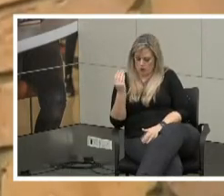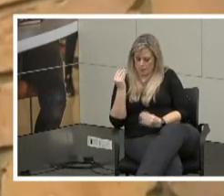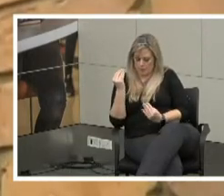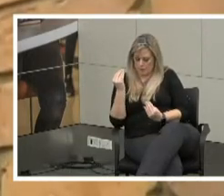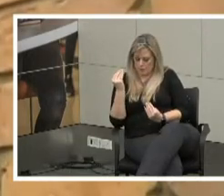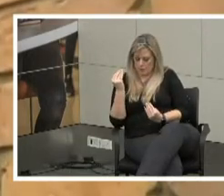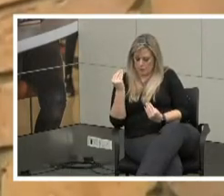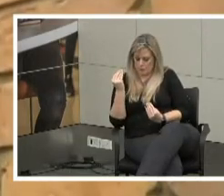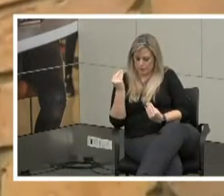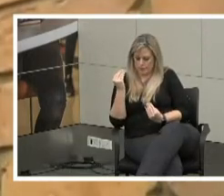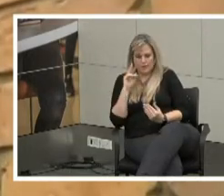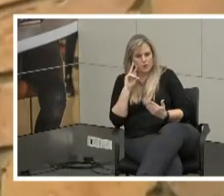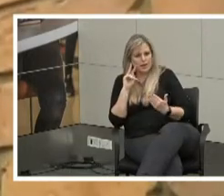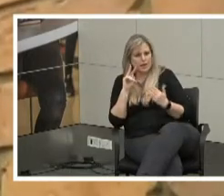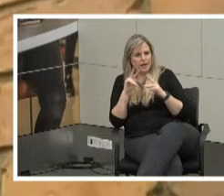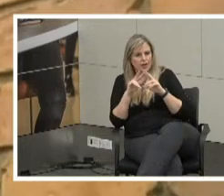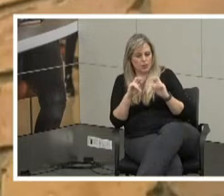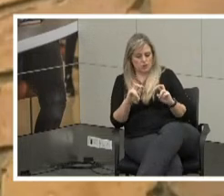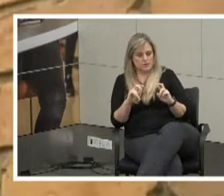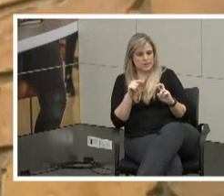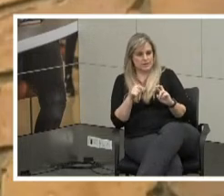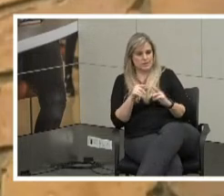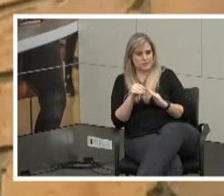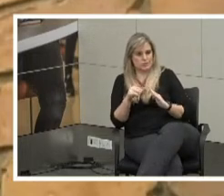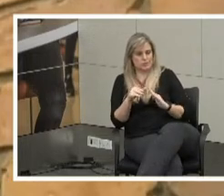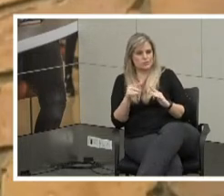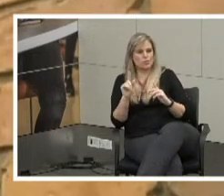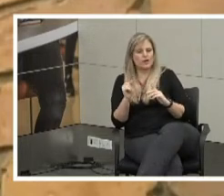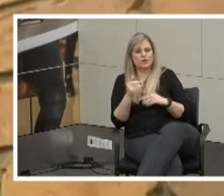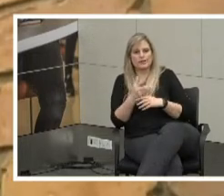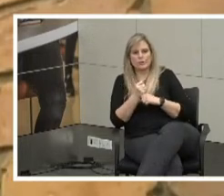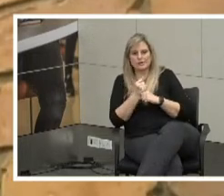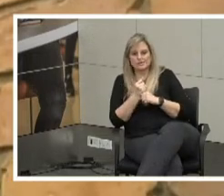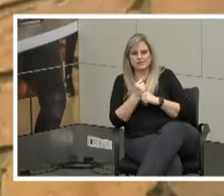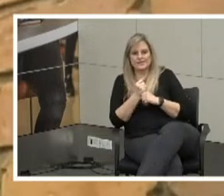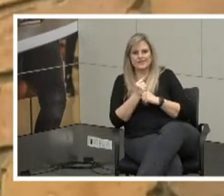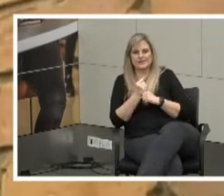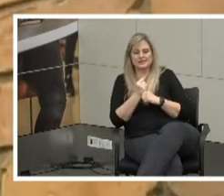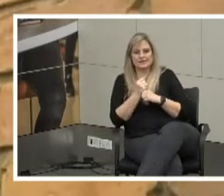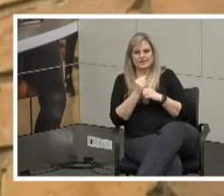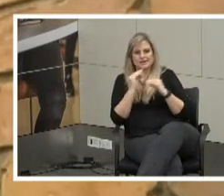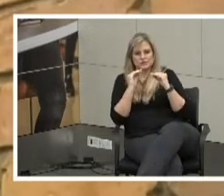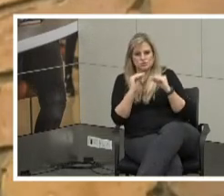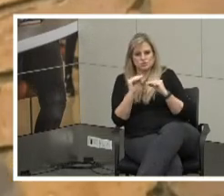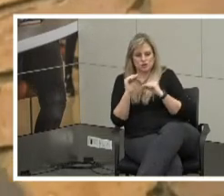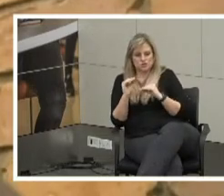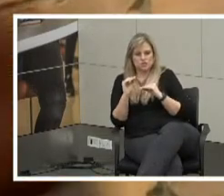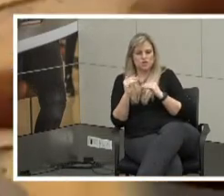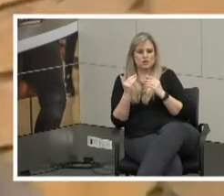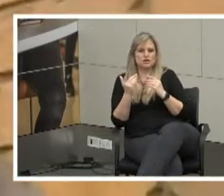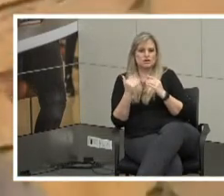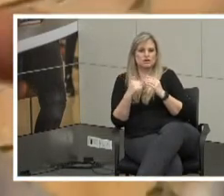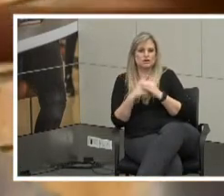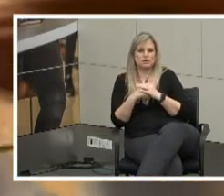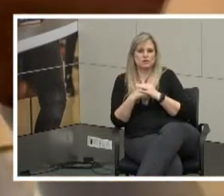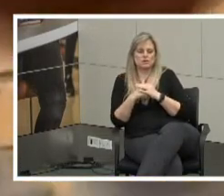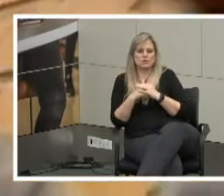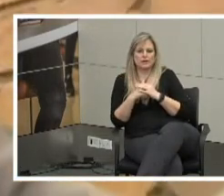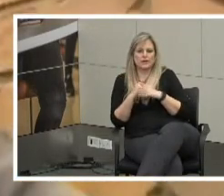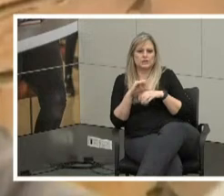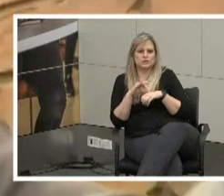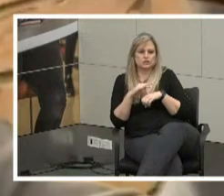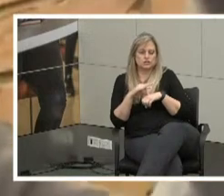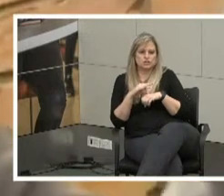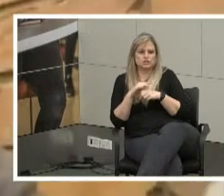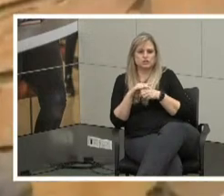about like have we looked at like where the students are receiving home instruction like geospatially where in the